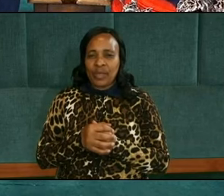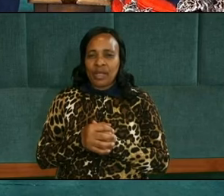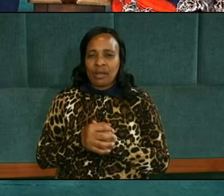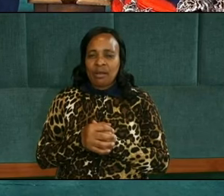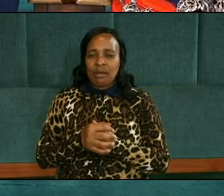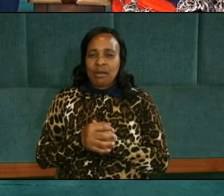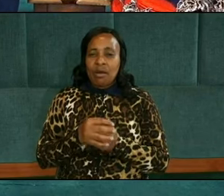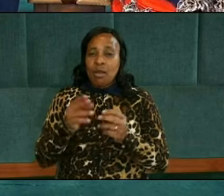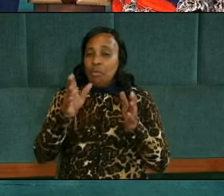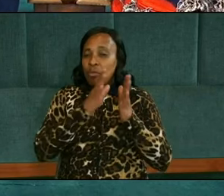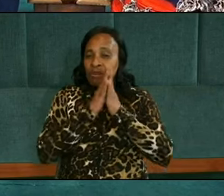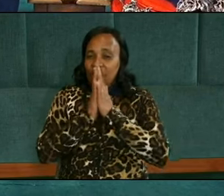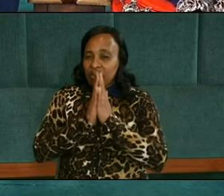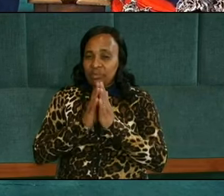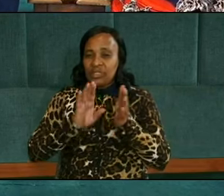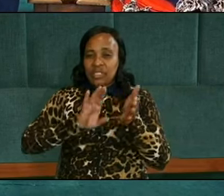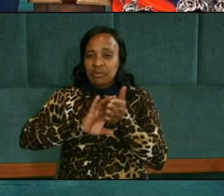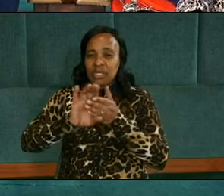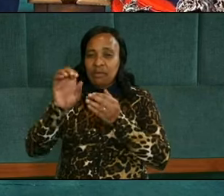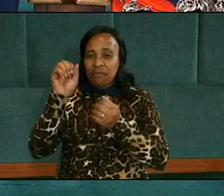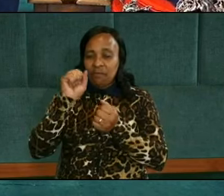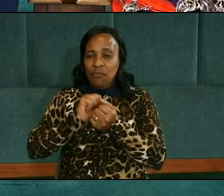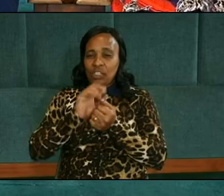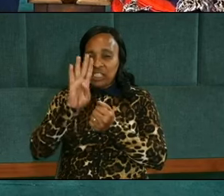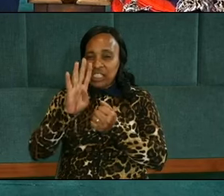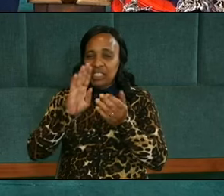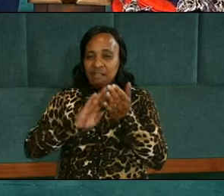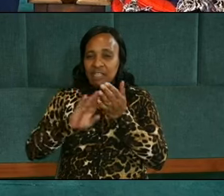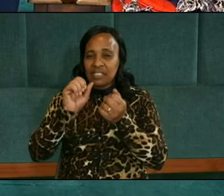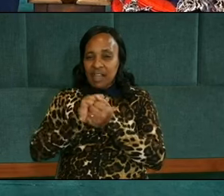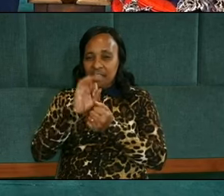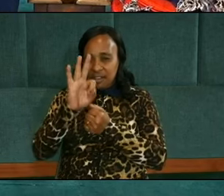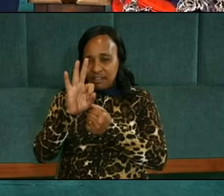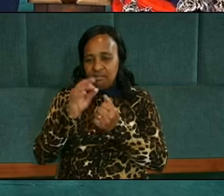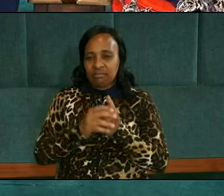Proverbs? 13. Proverbs chapter 14, verse 30.